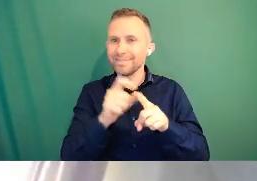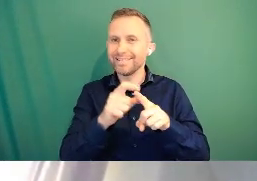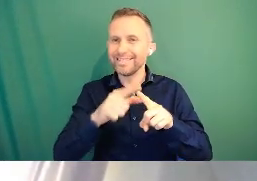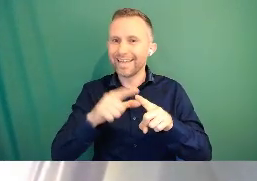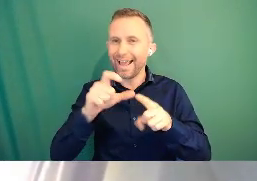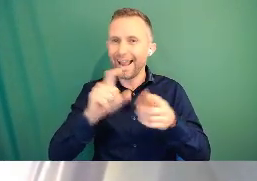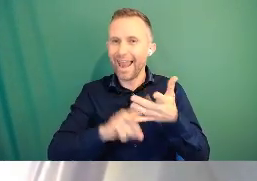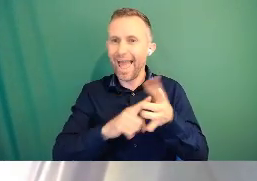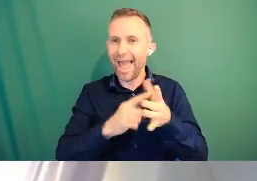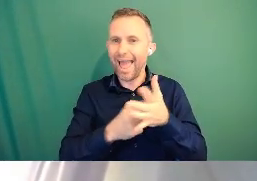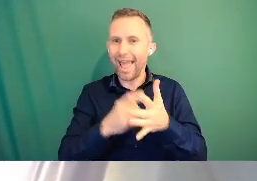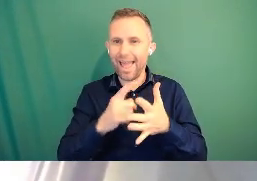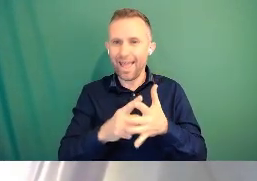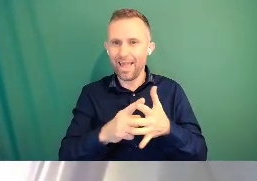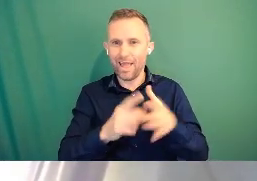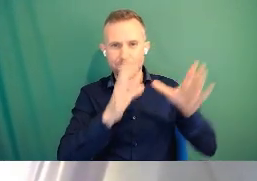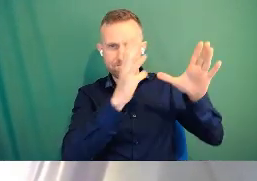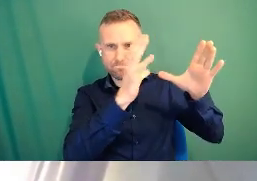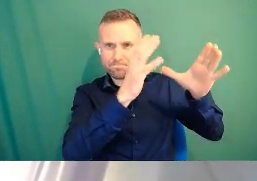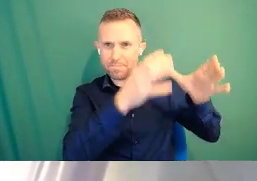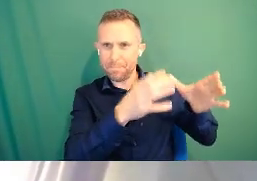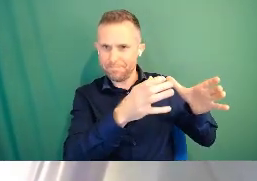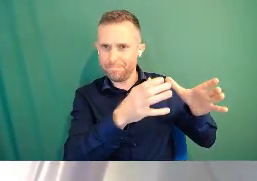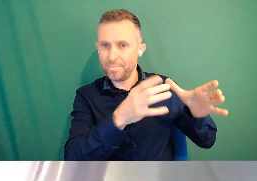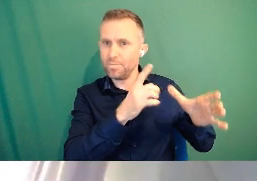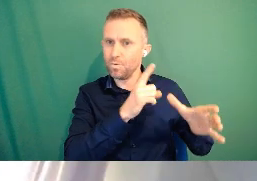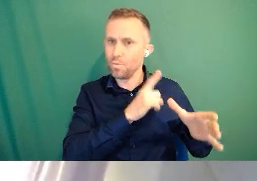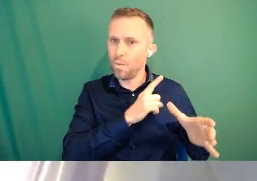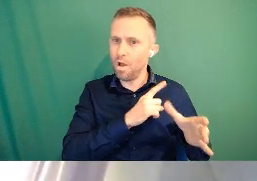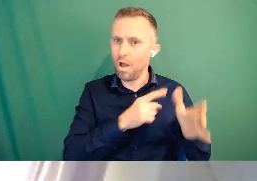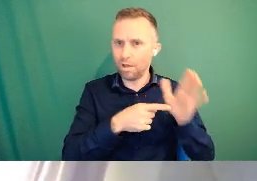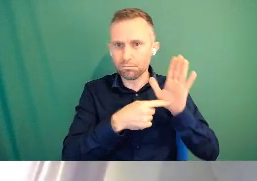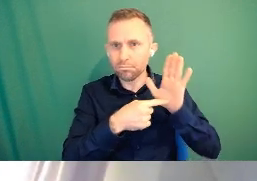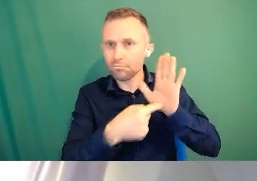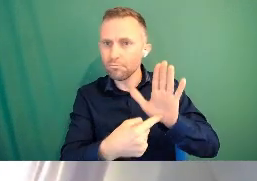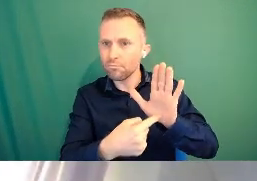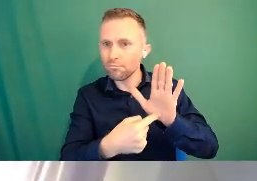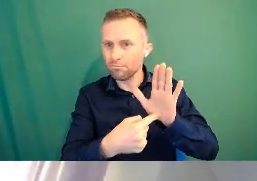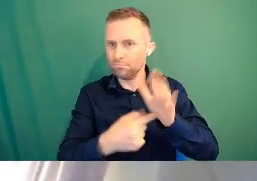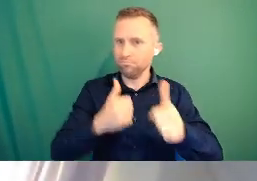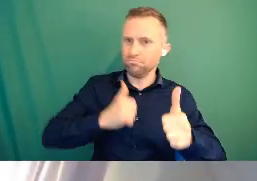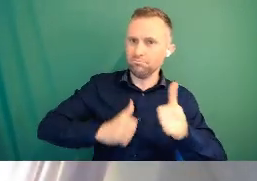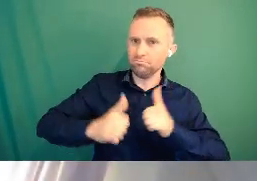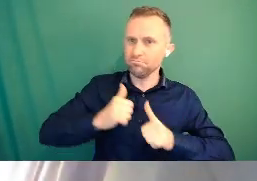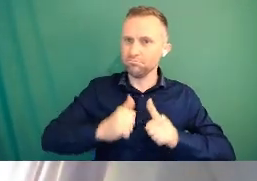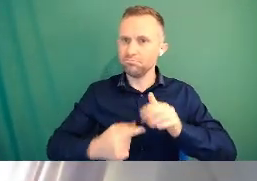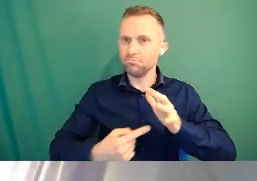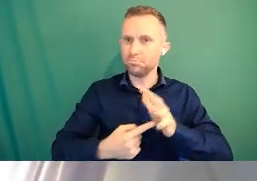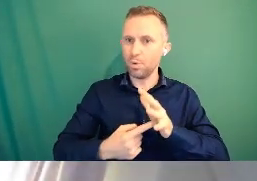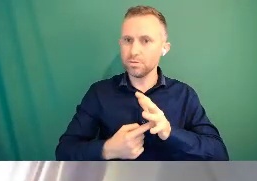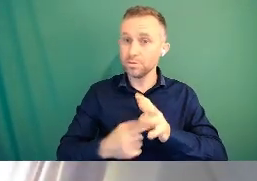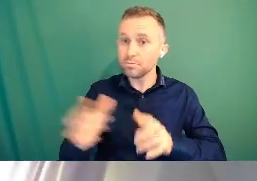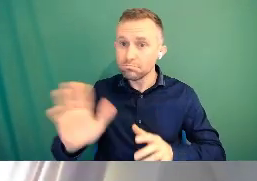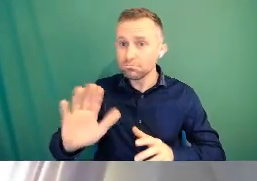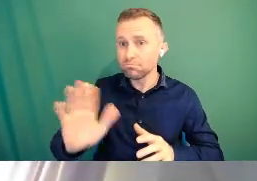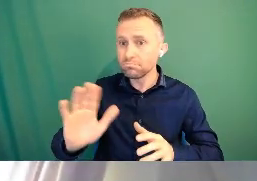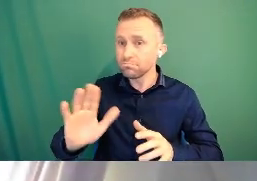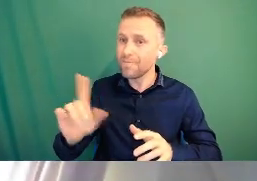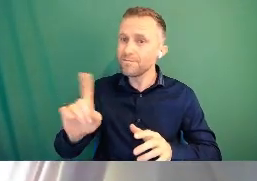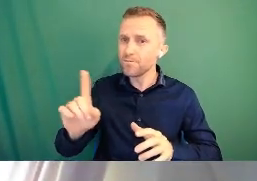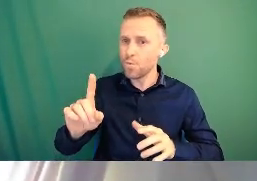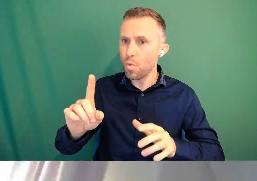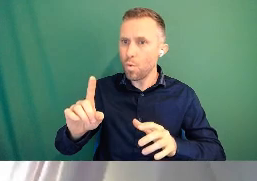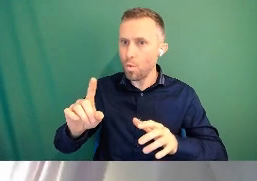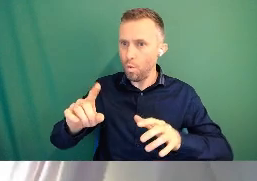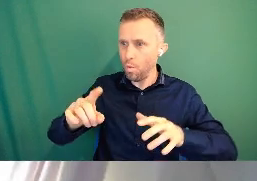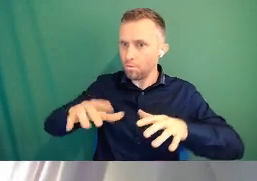by Gilbert de Clare would have been not necessarily an important structure. but more of a hill fort to defend